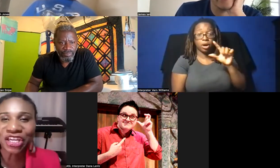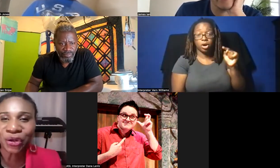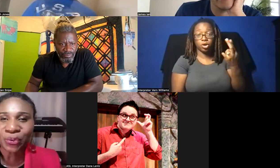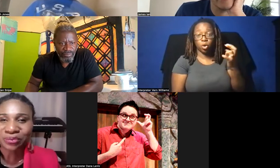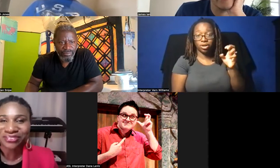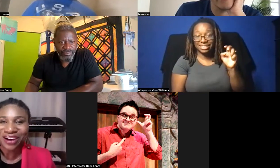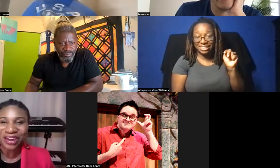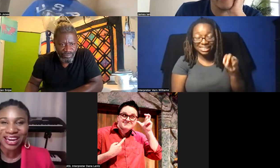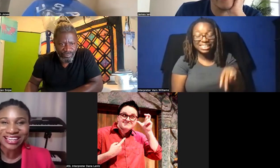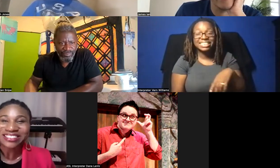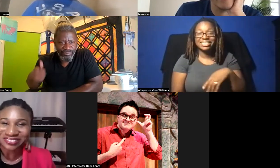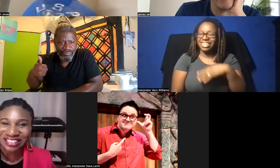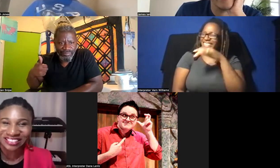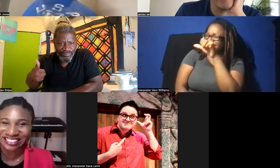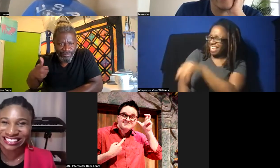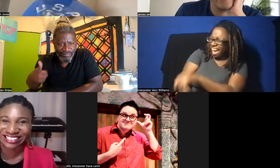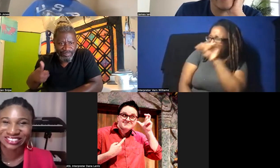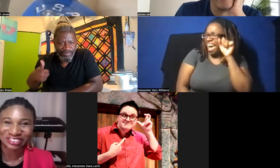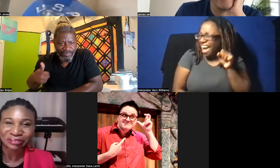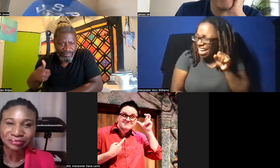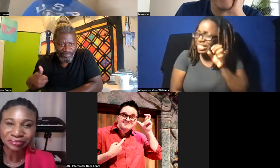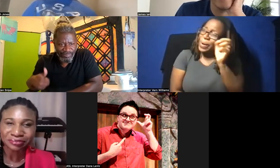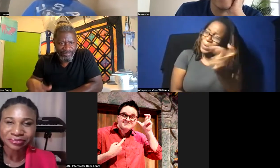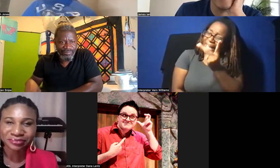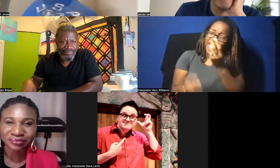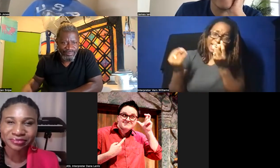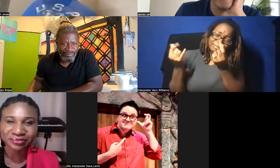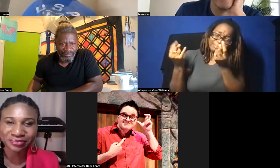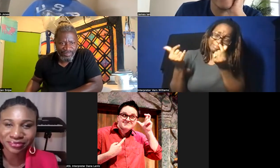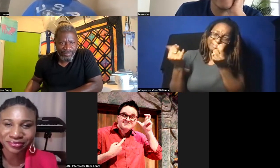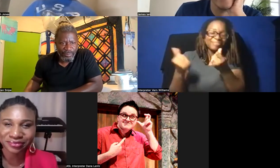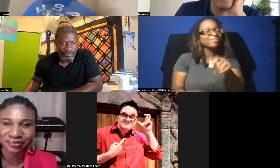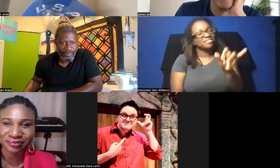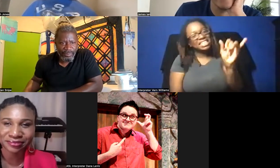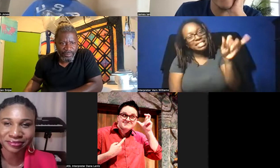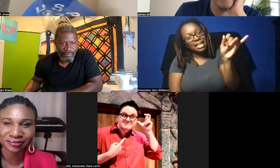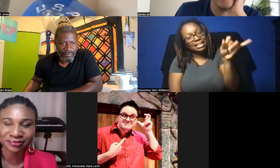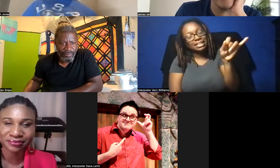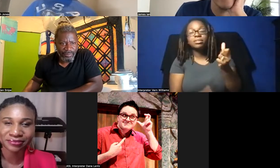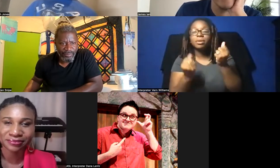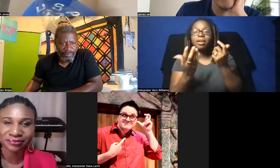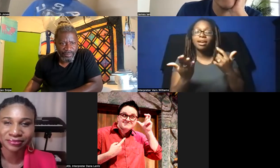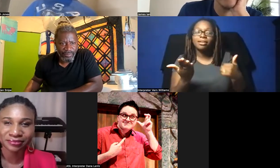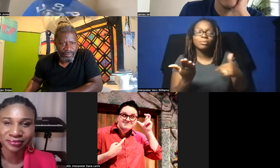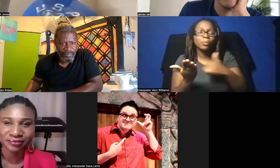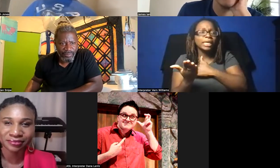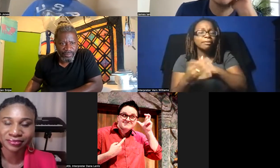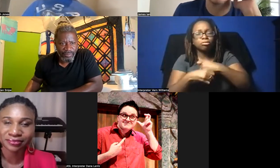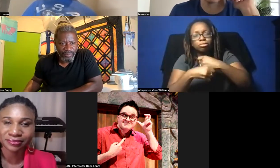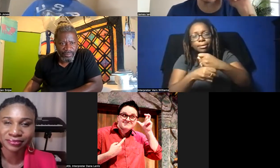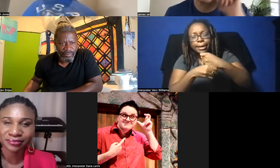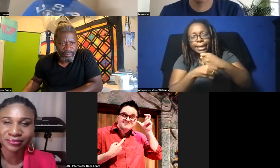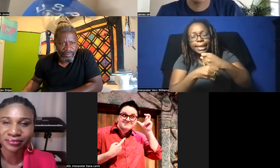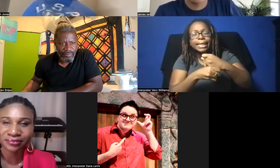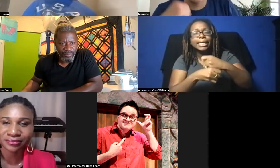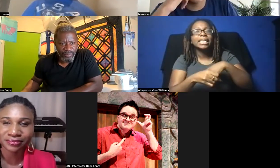Thank you. Thank you, Pat. Okay. Exactly. Exactly. But a lot of the things that we've created were